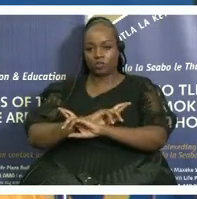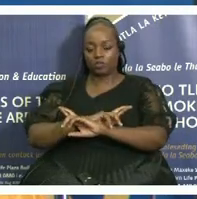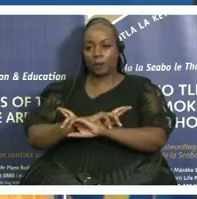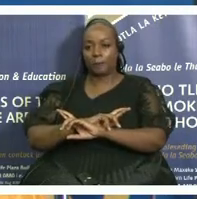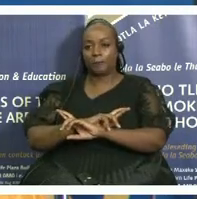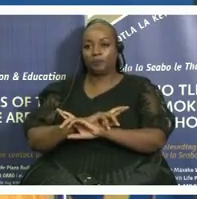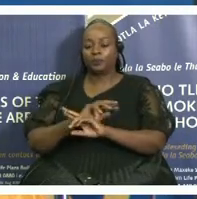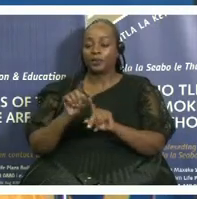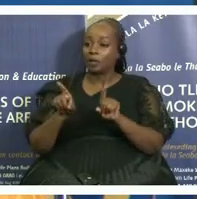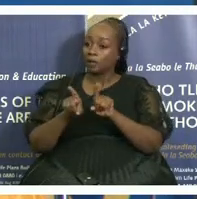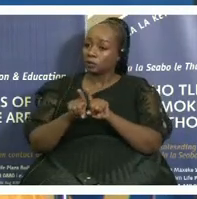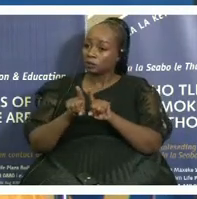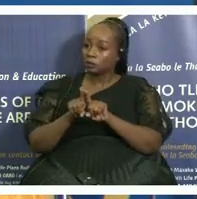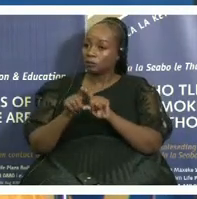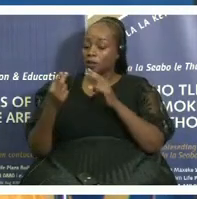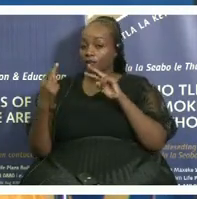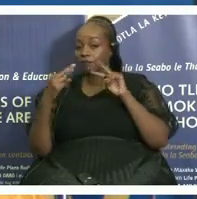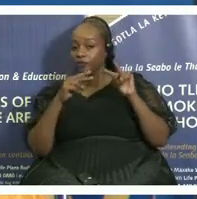development.